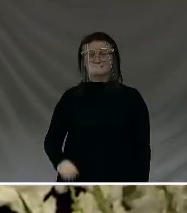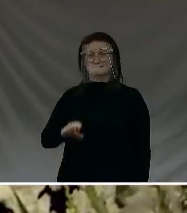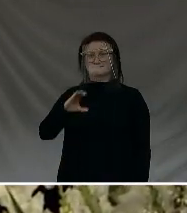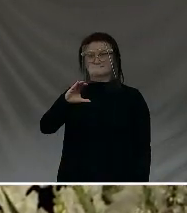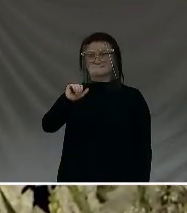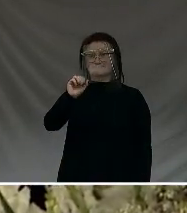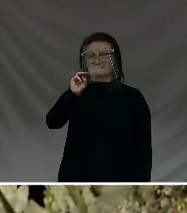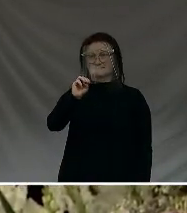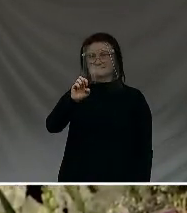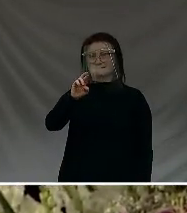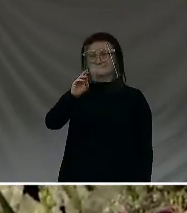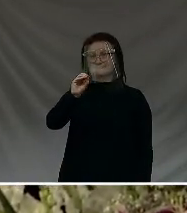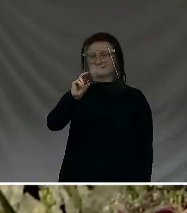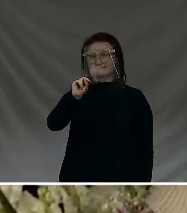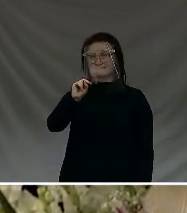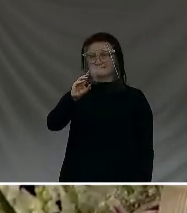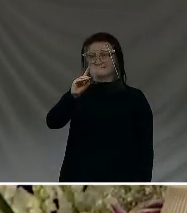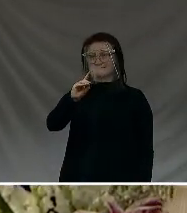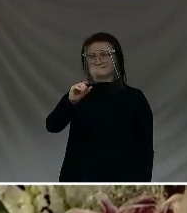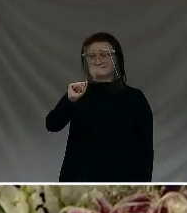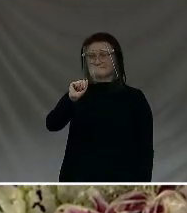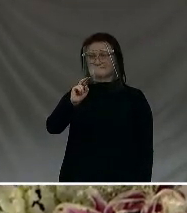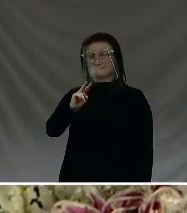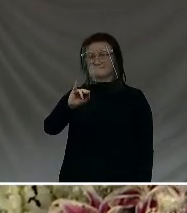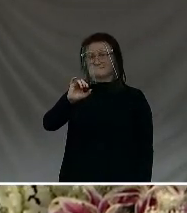Cameron Hayes.